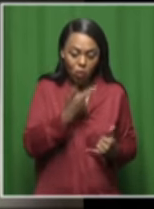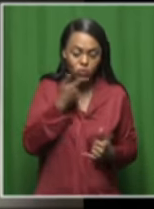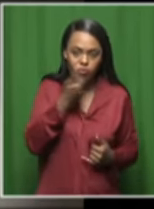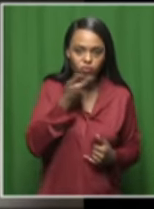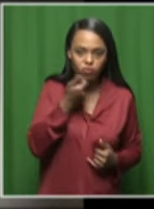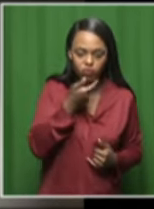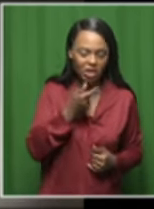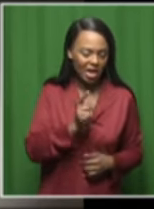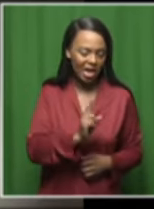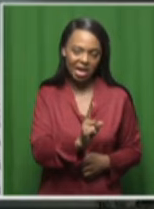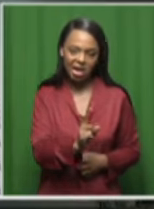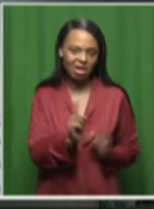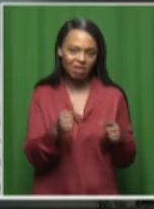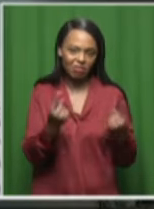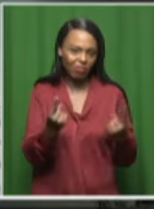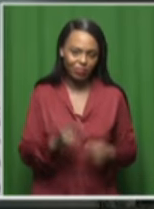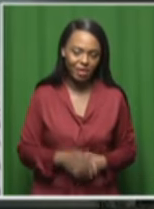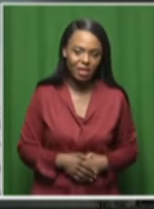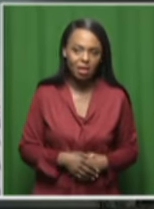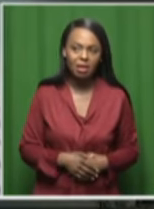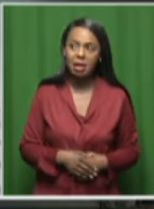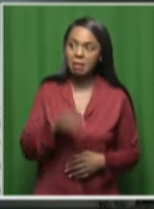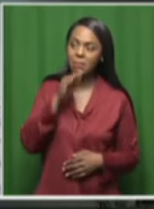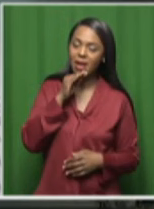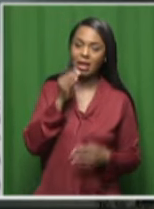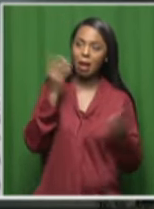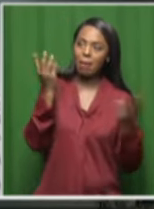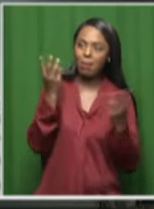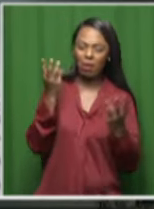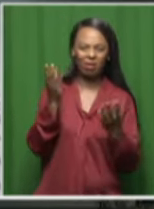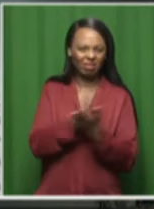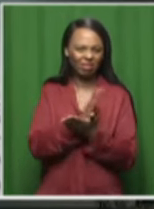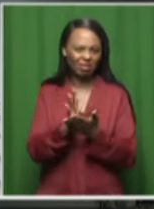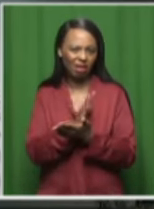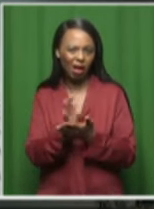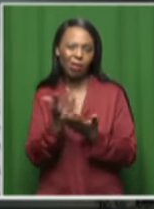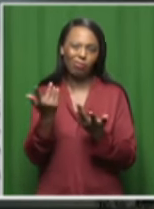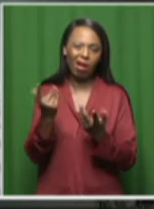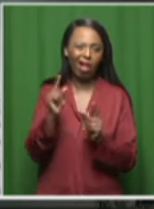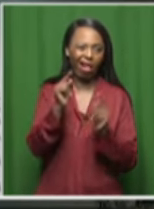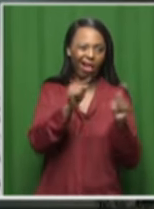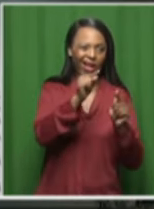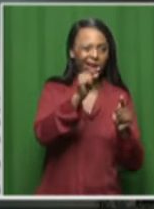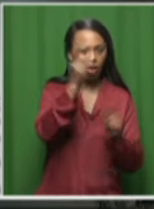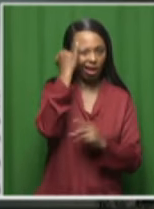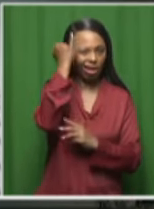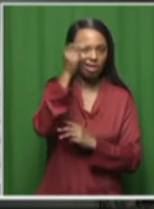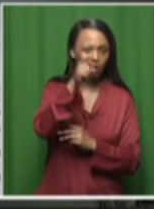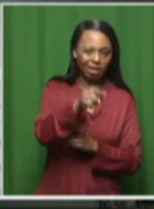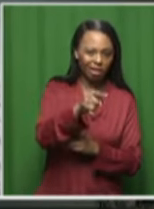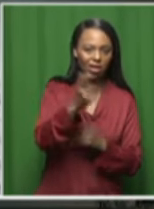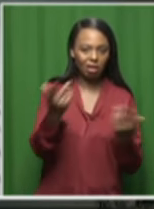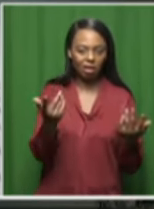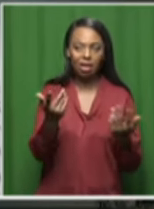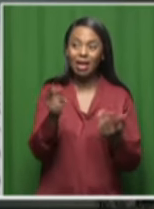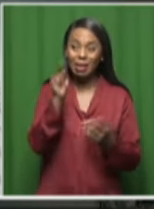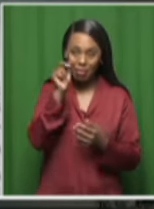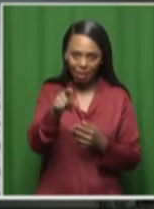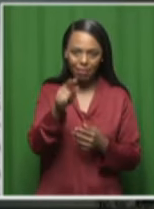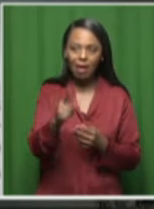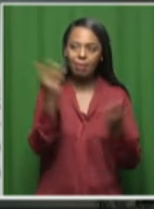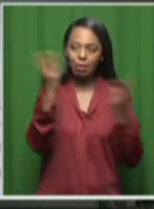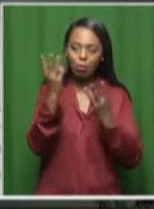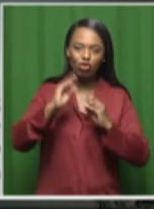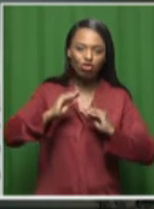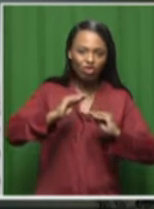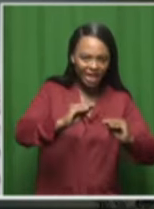slim. So it doesn't appear that anybody's necessarily against this. I mean, many would, you know, obviously, and that's where the education drive would need to come in as